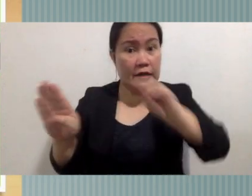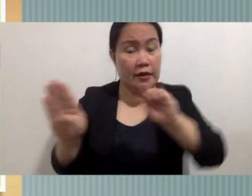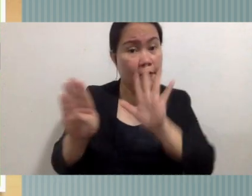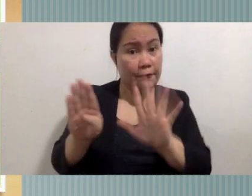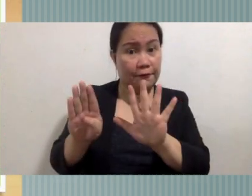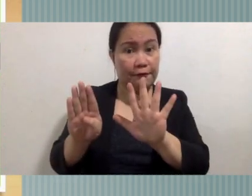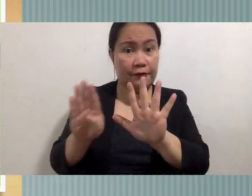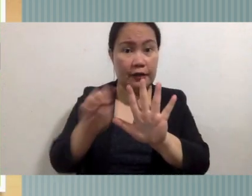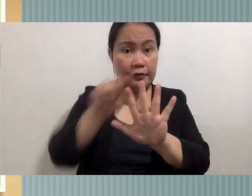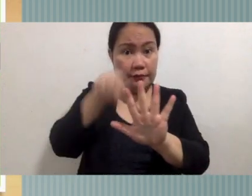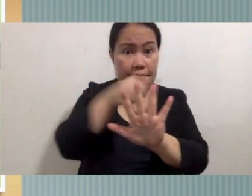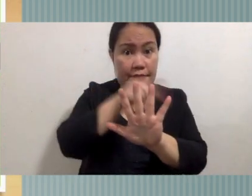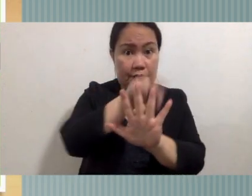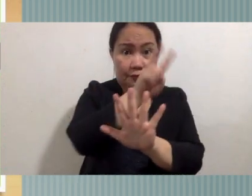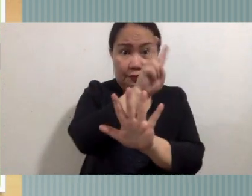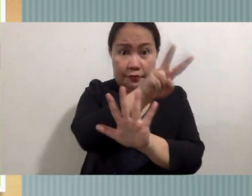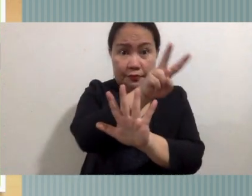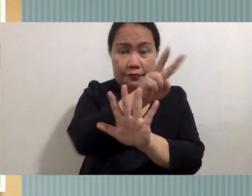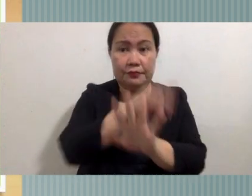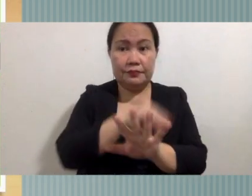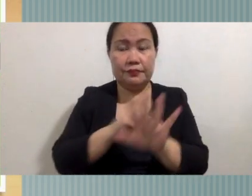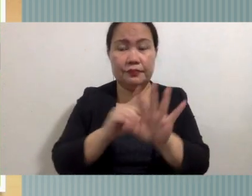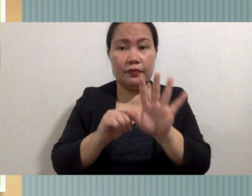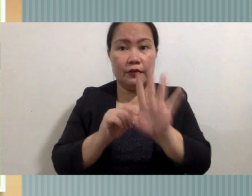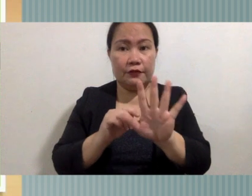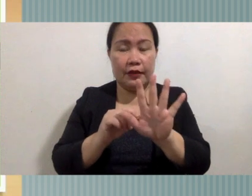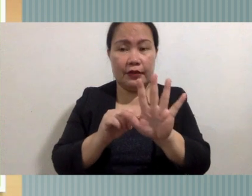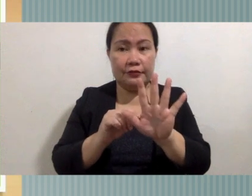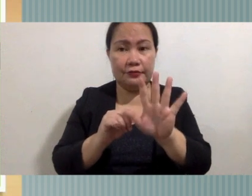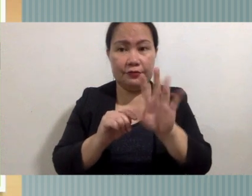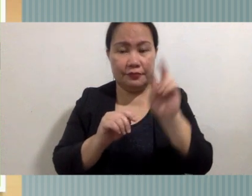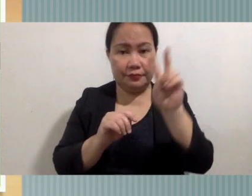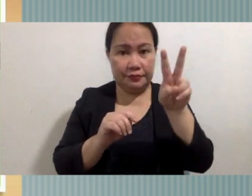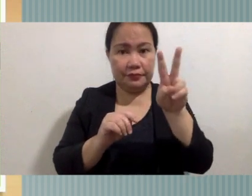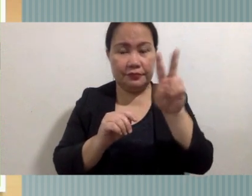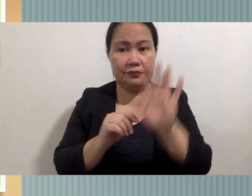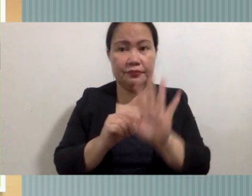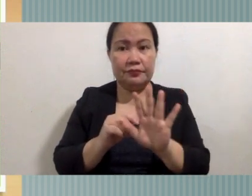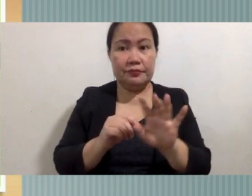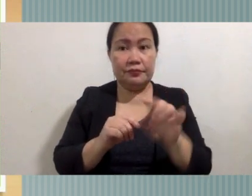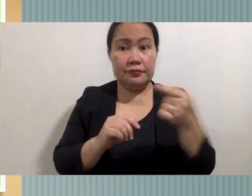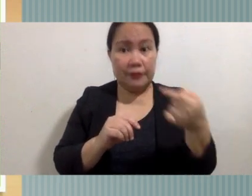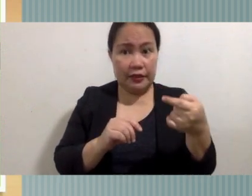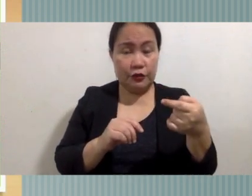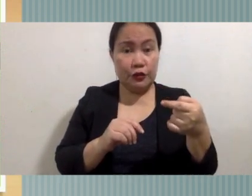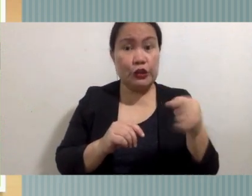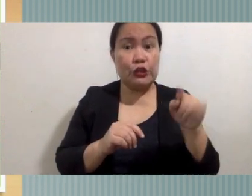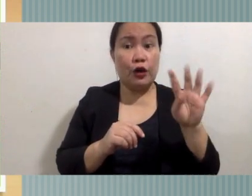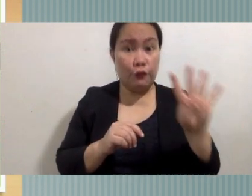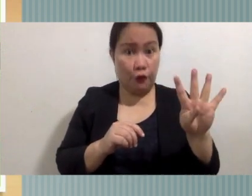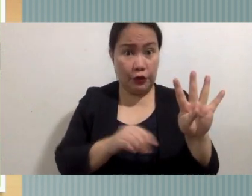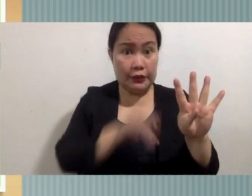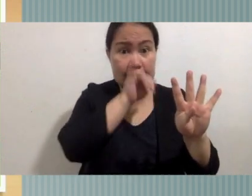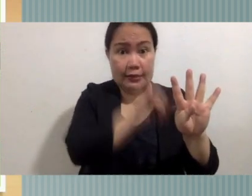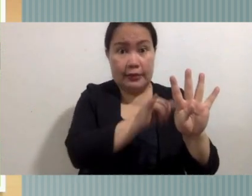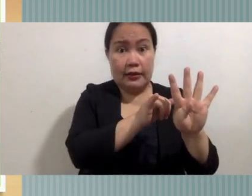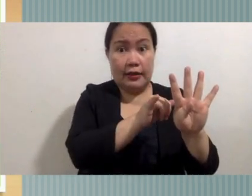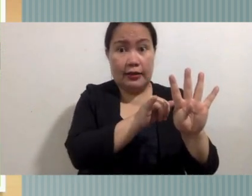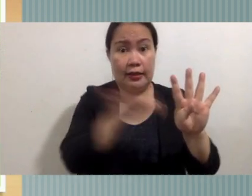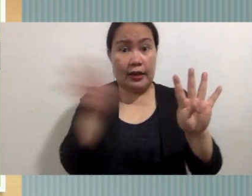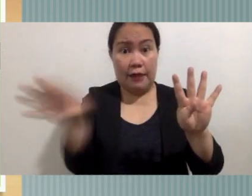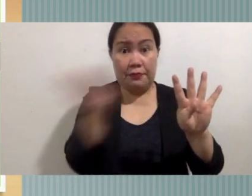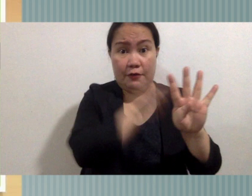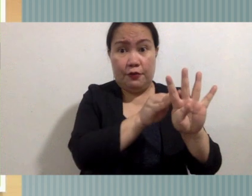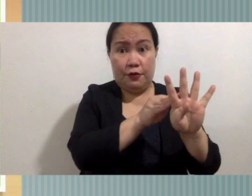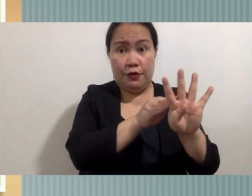So since our b is 5, so we will have 5 squared minus, so